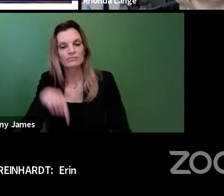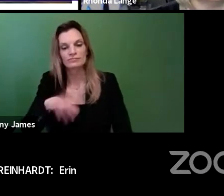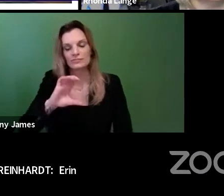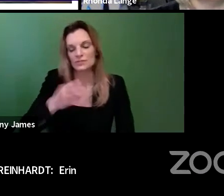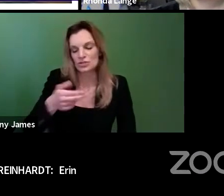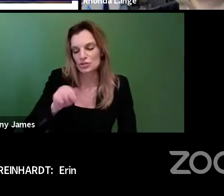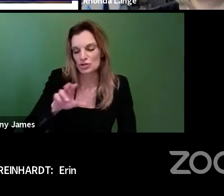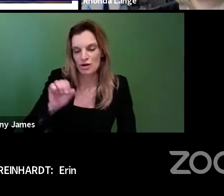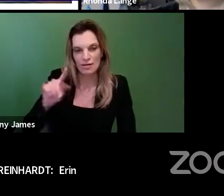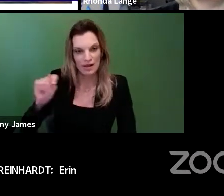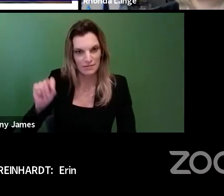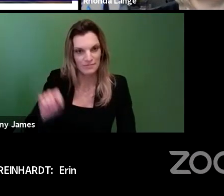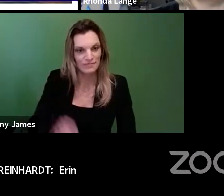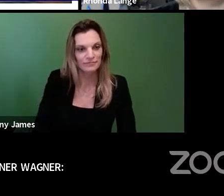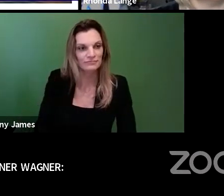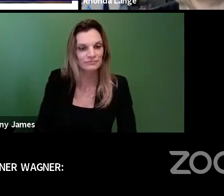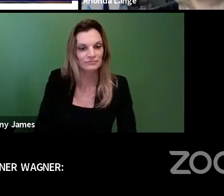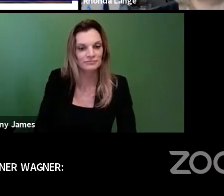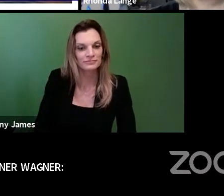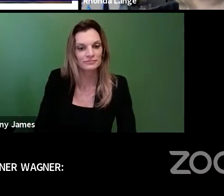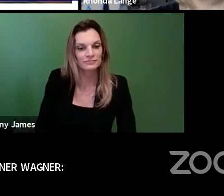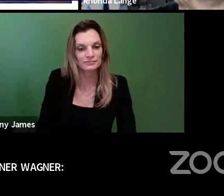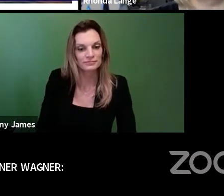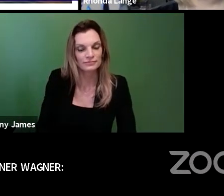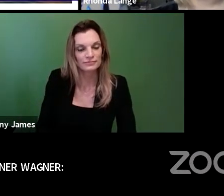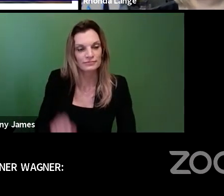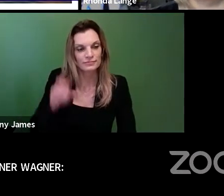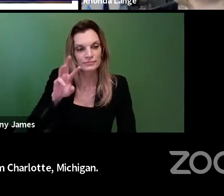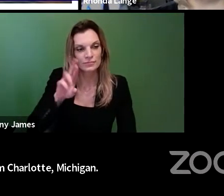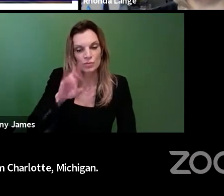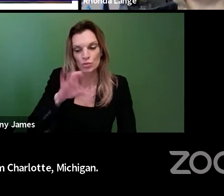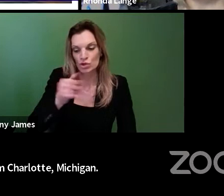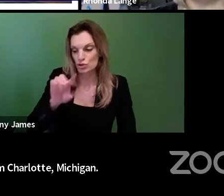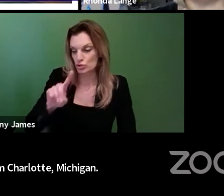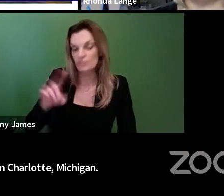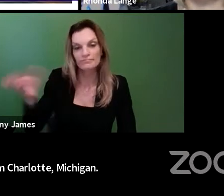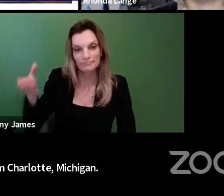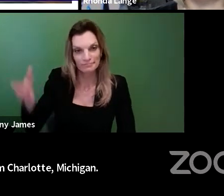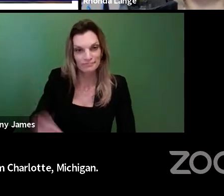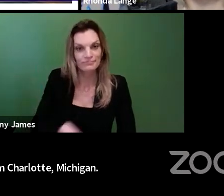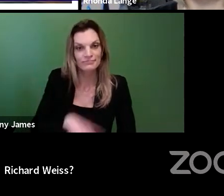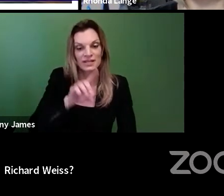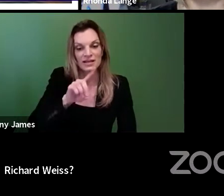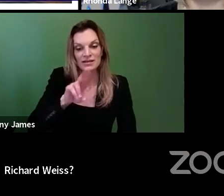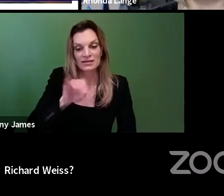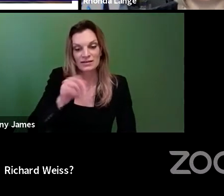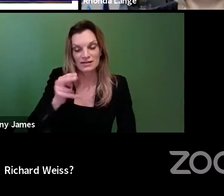Michigan. Richard Weiss. Present. Dustin Witches. Present.